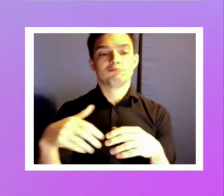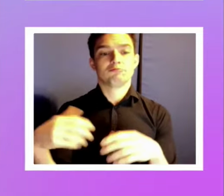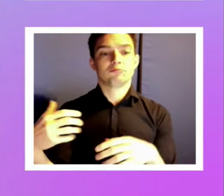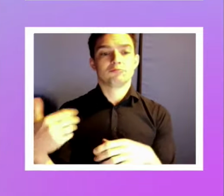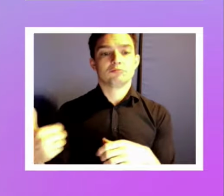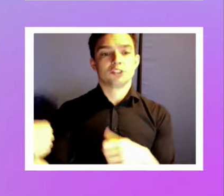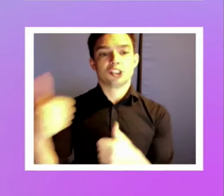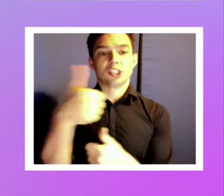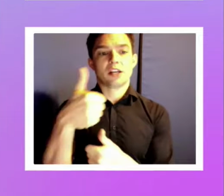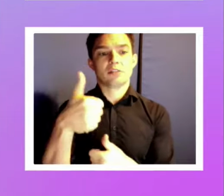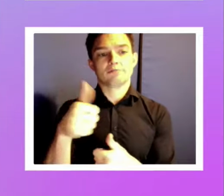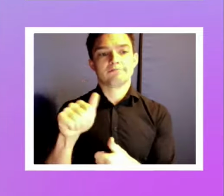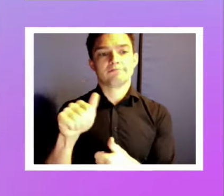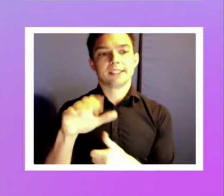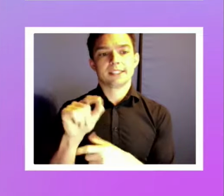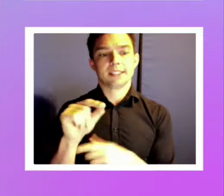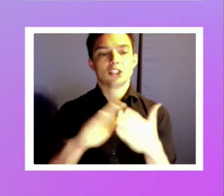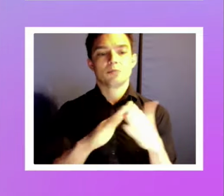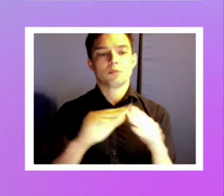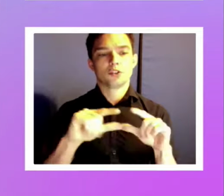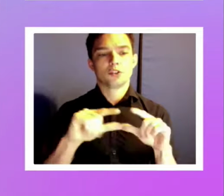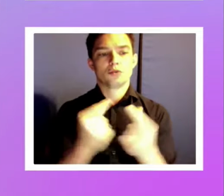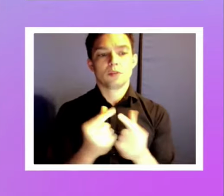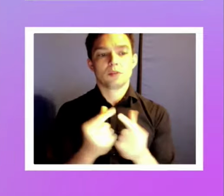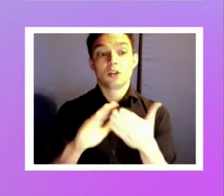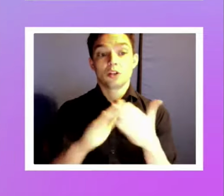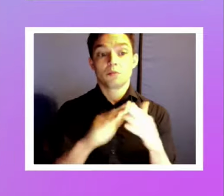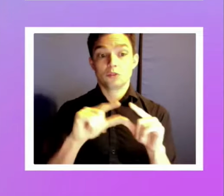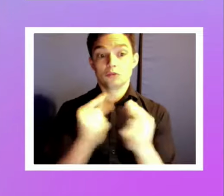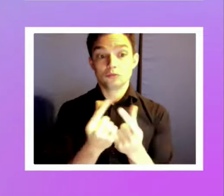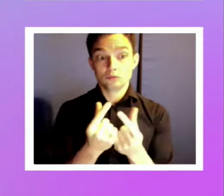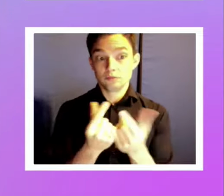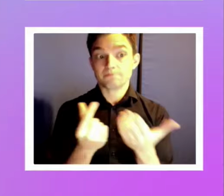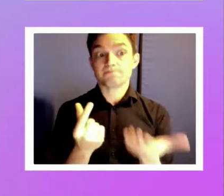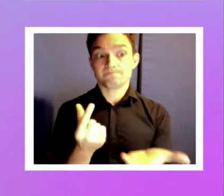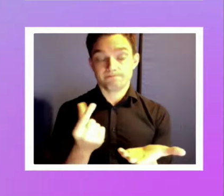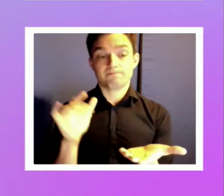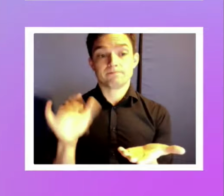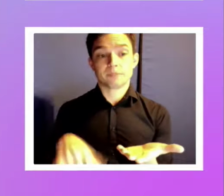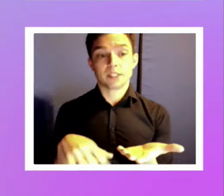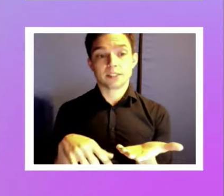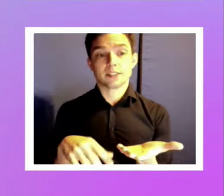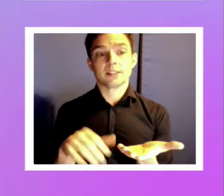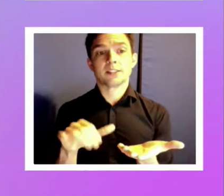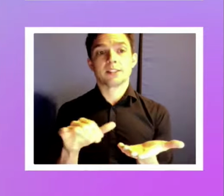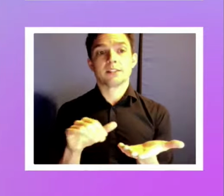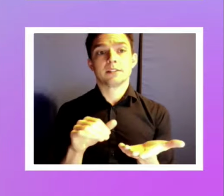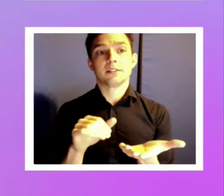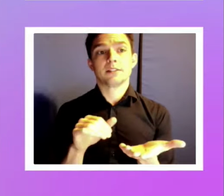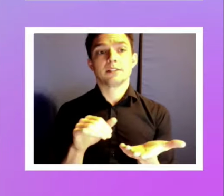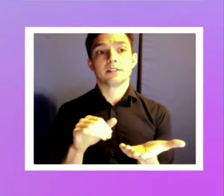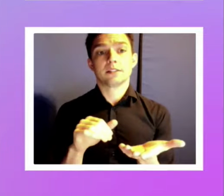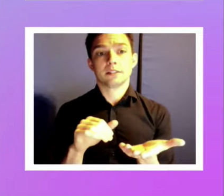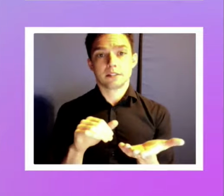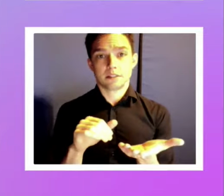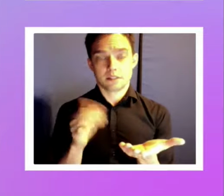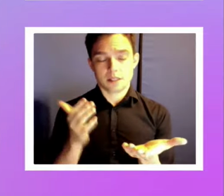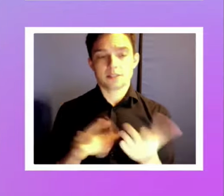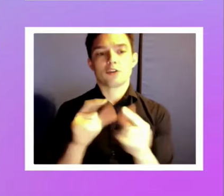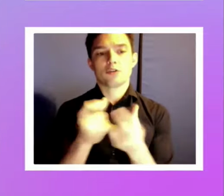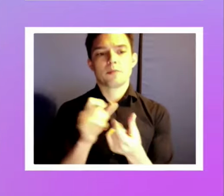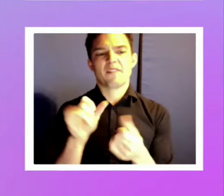Group. The community group is going to be side group of the task force. I'll